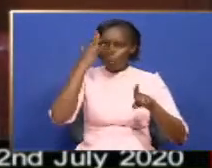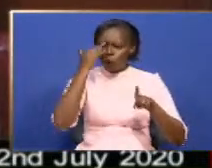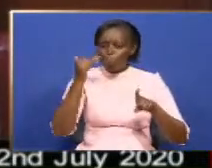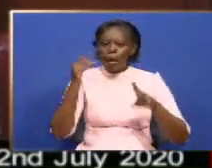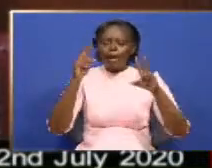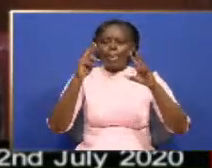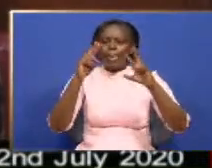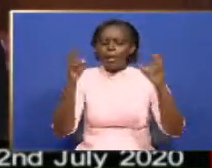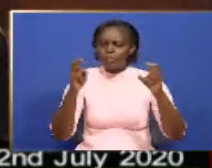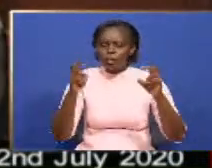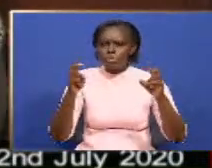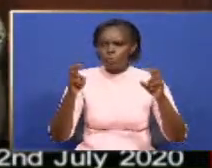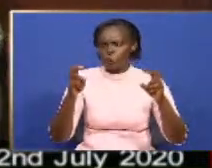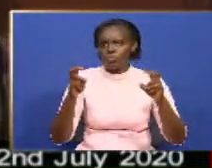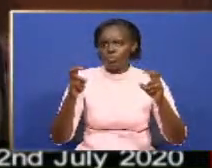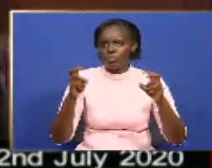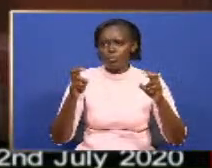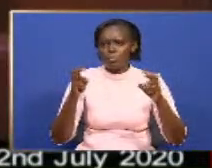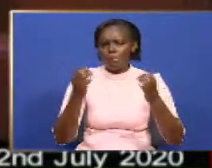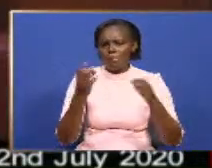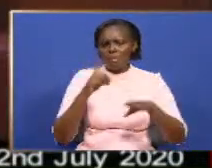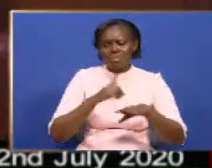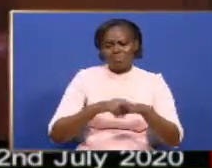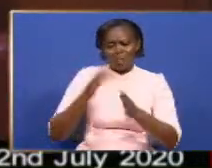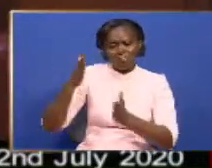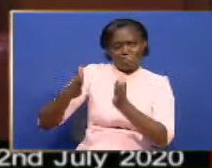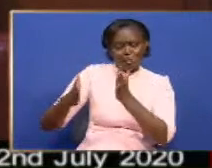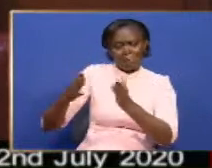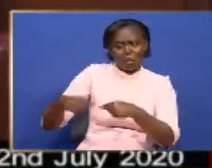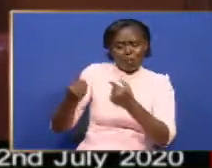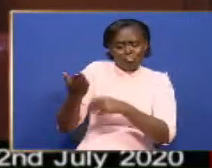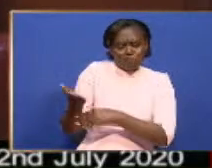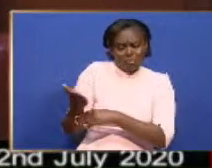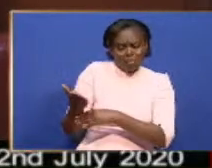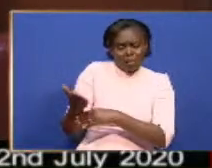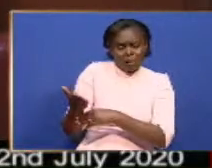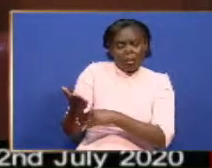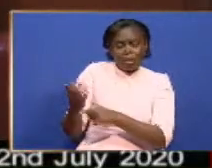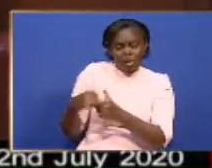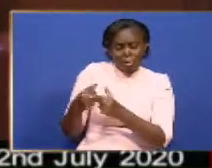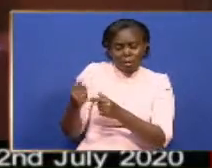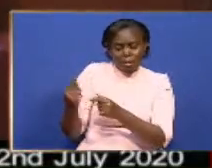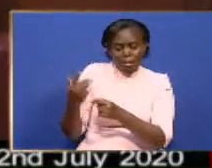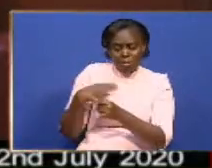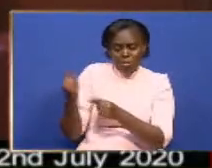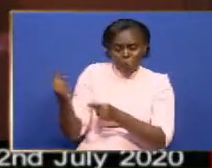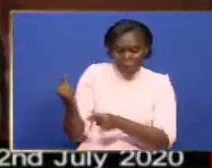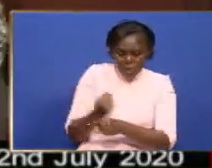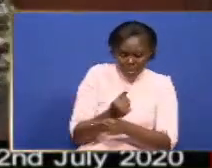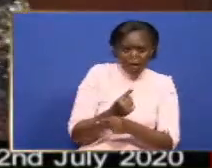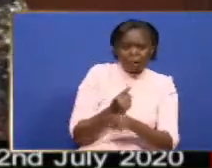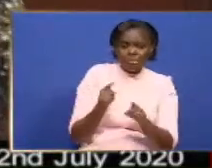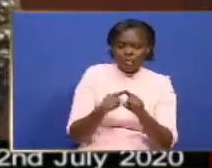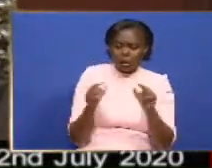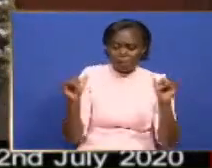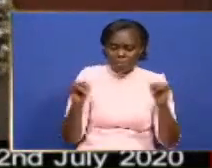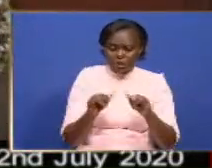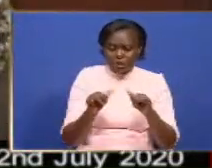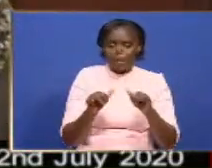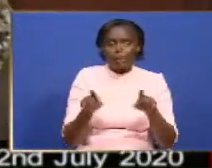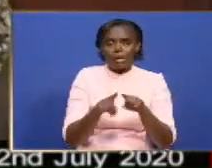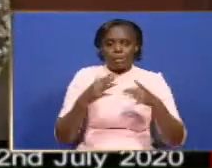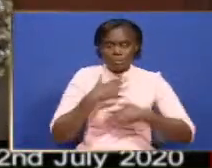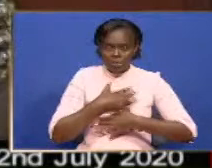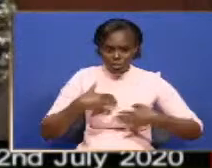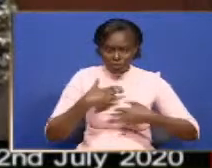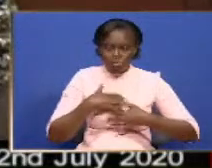surrounding, most of the time, maybe the neighboring countries. It is good we put things in order, because most